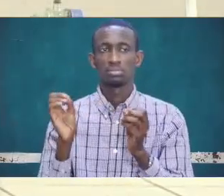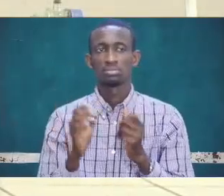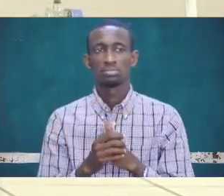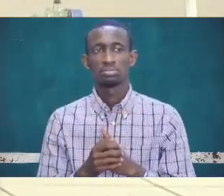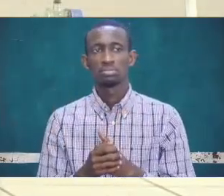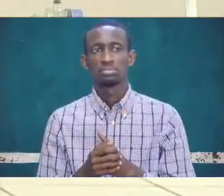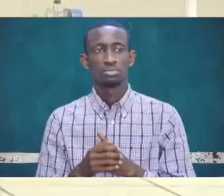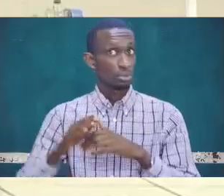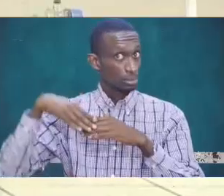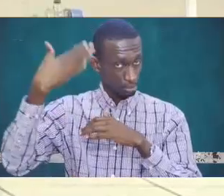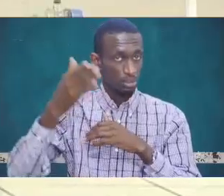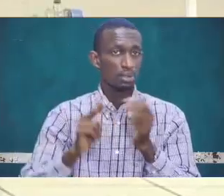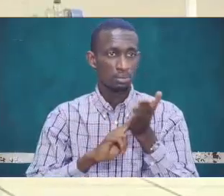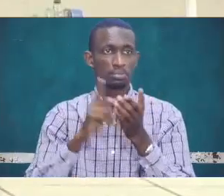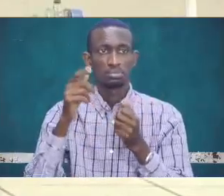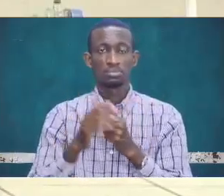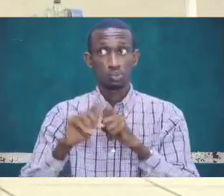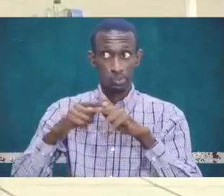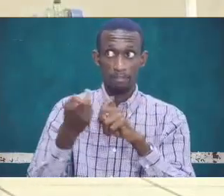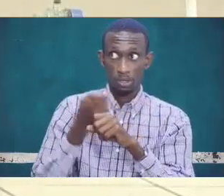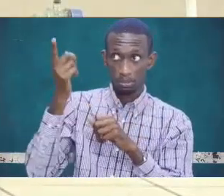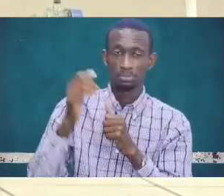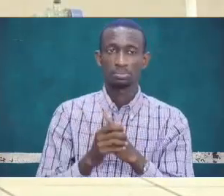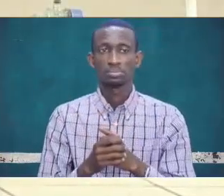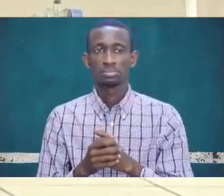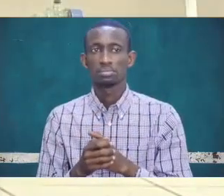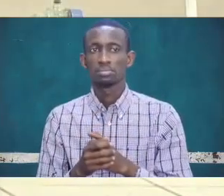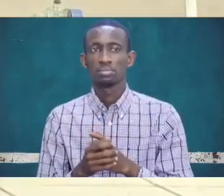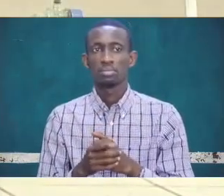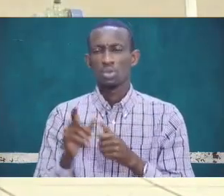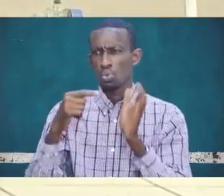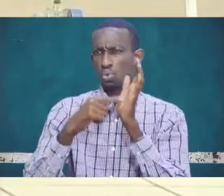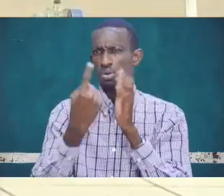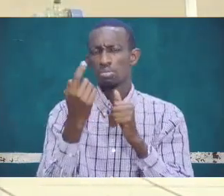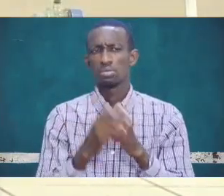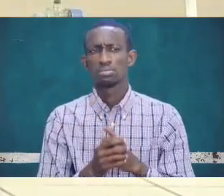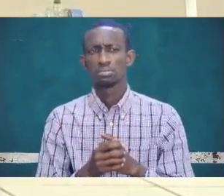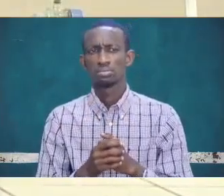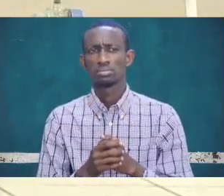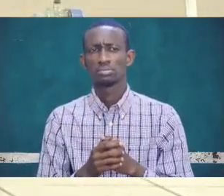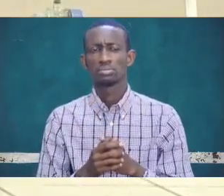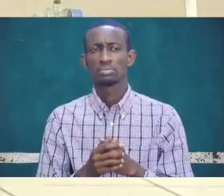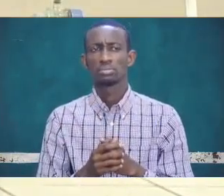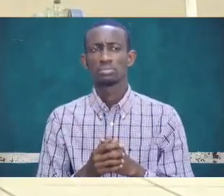it. Next time, we'll start from that one. So, but it is one of the examples of